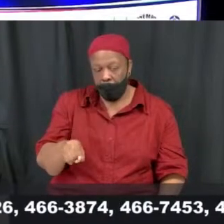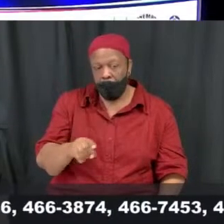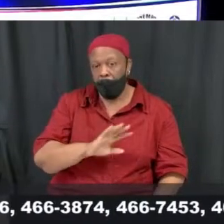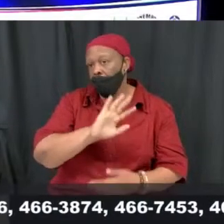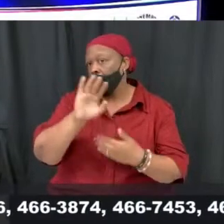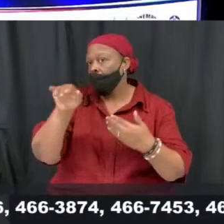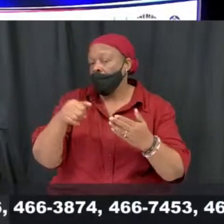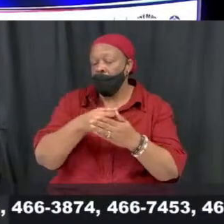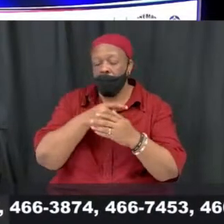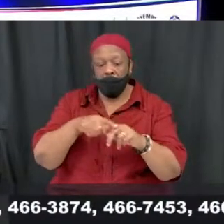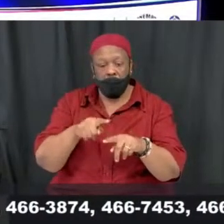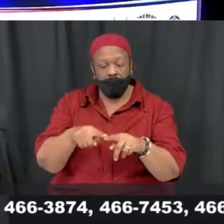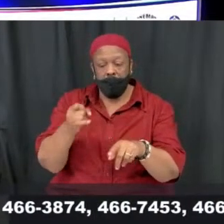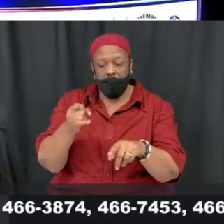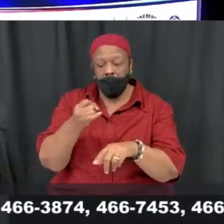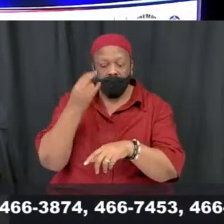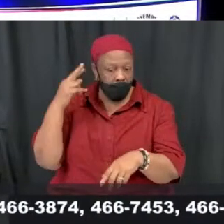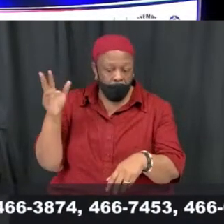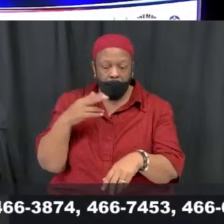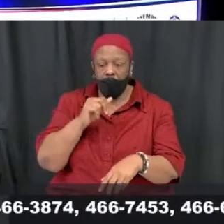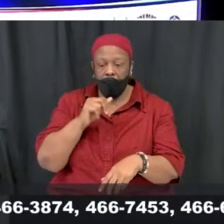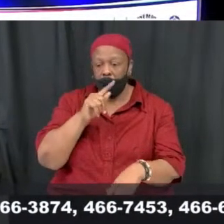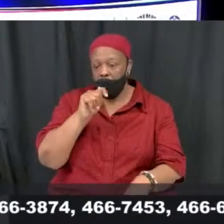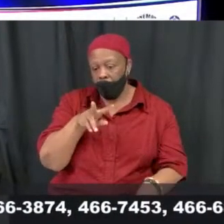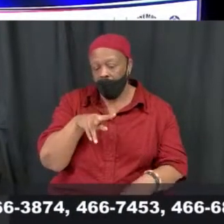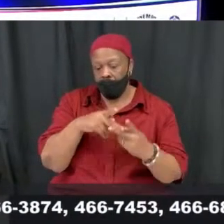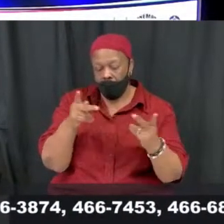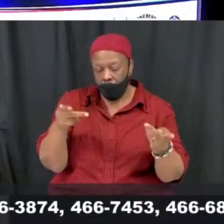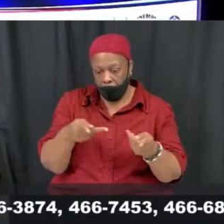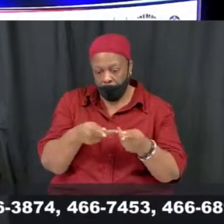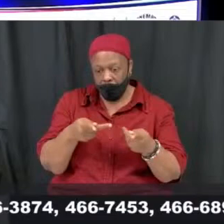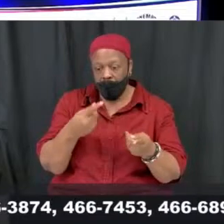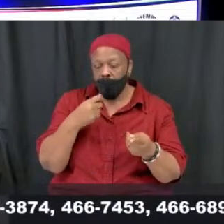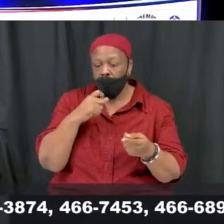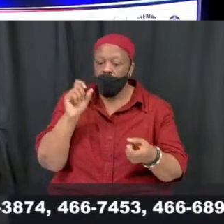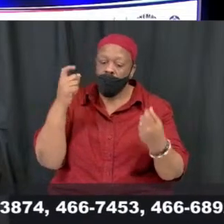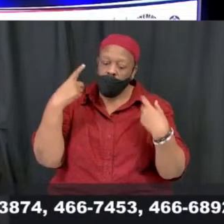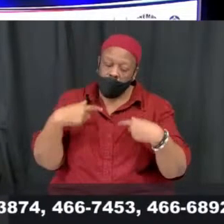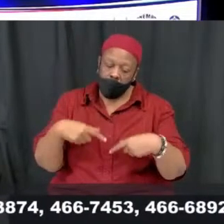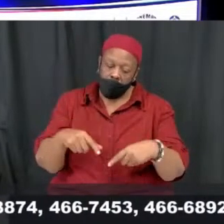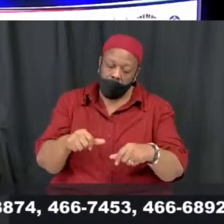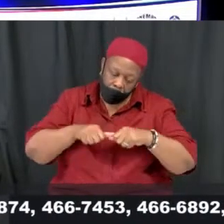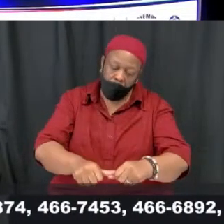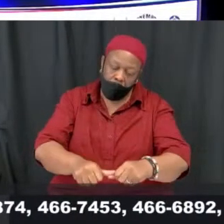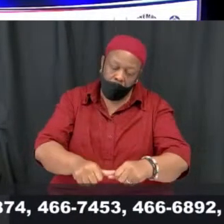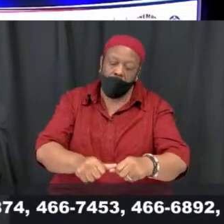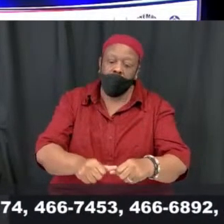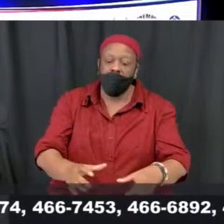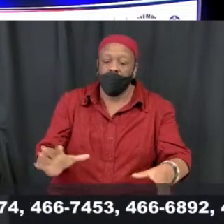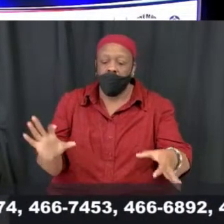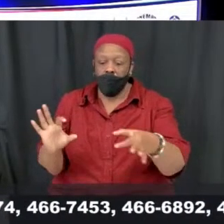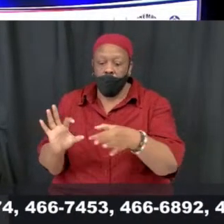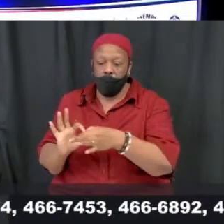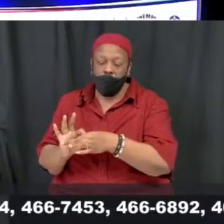media houses who continue to partner with us in this fight against